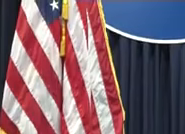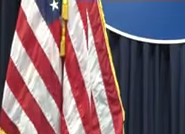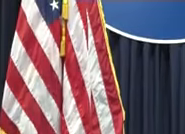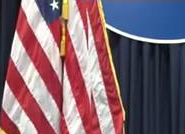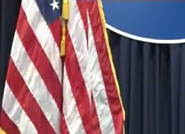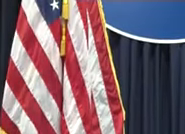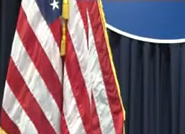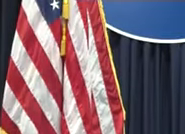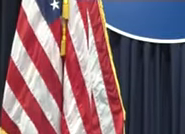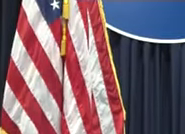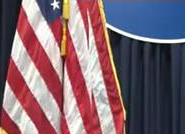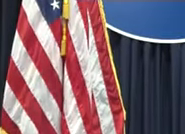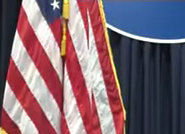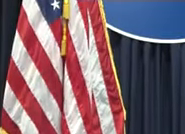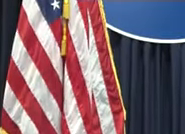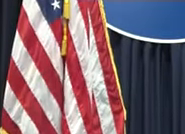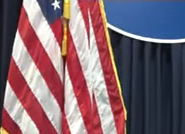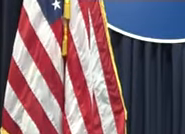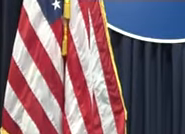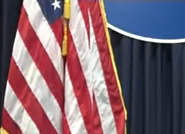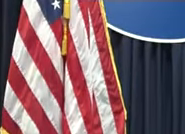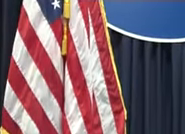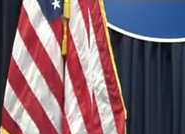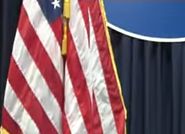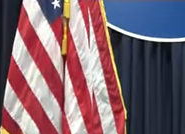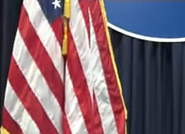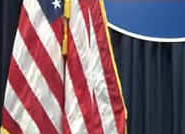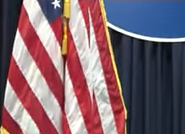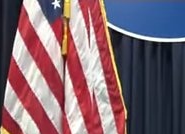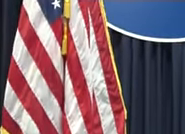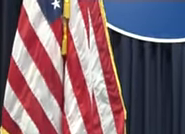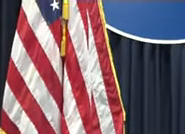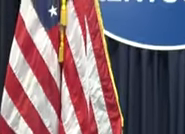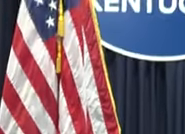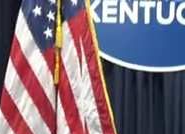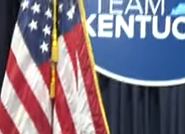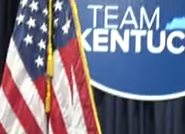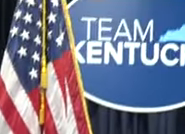Message. I think this pen goes to our Lieutenant Governor, our former public school educator.